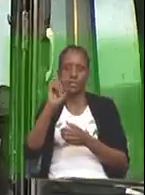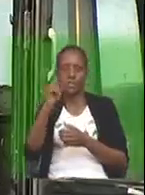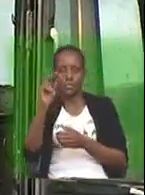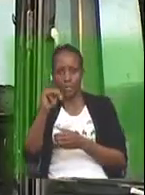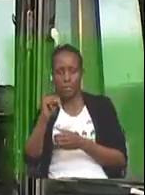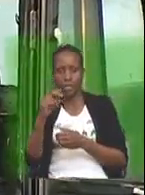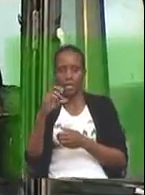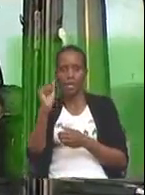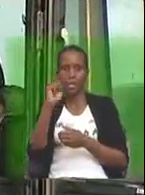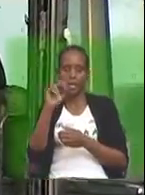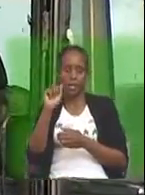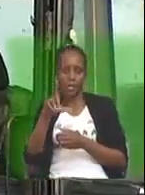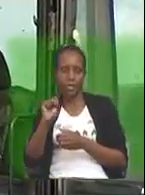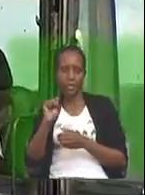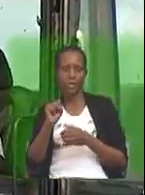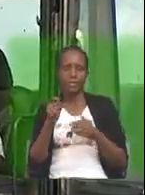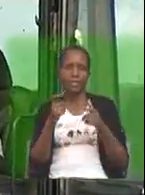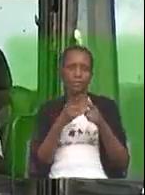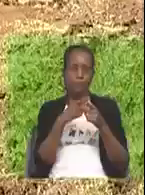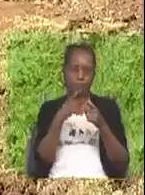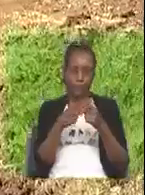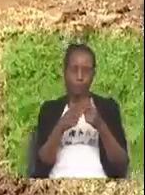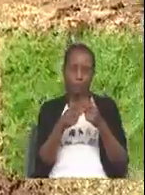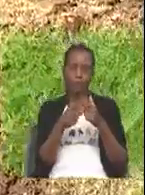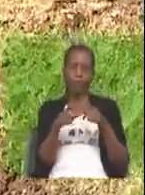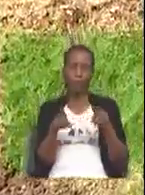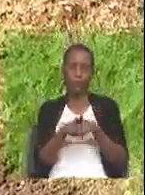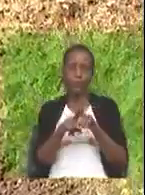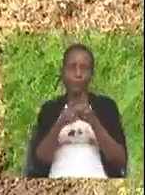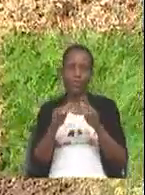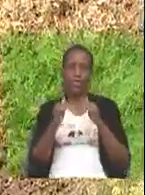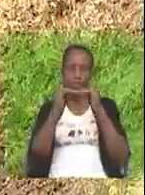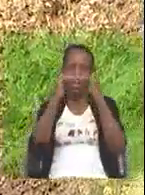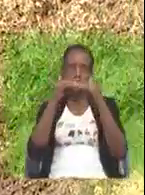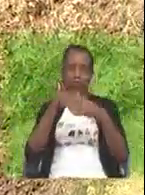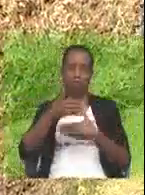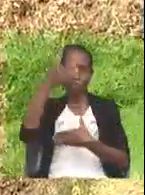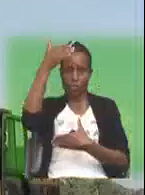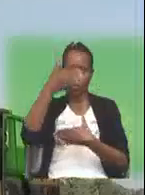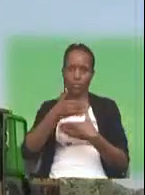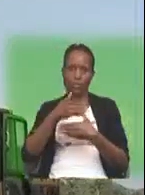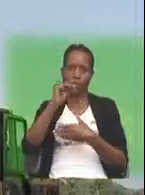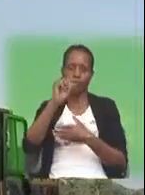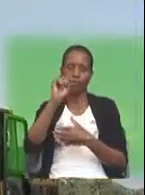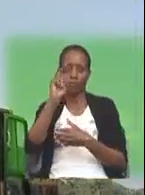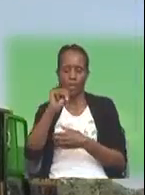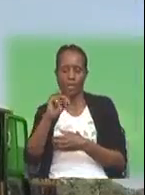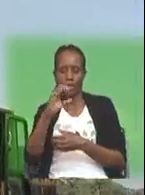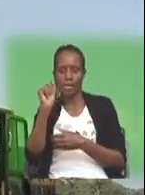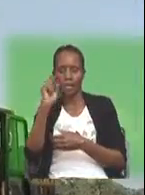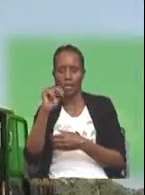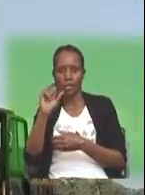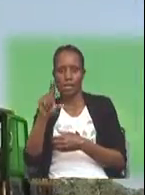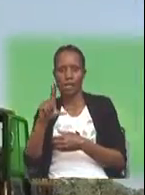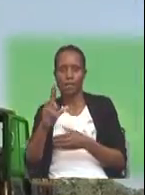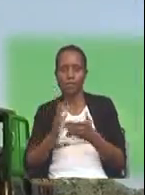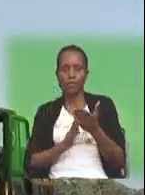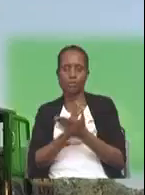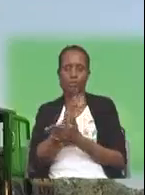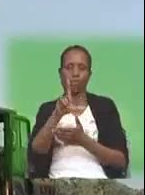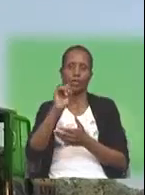and drains to their design capacity, as well as raising the walls of the main canal at intake site by